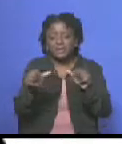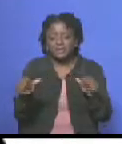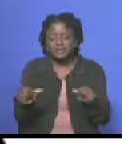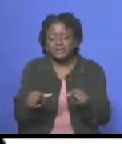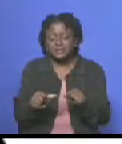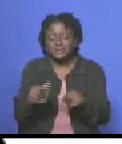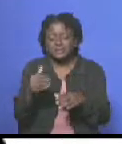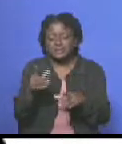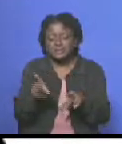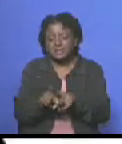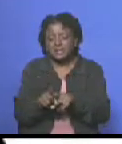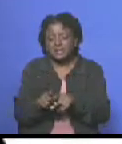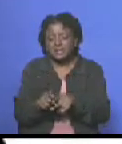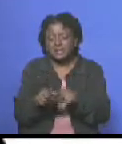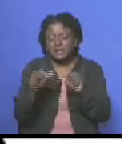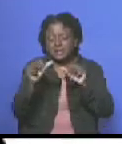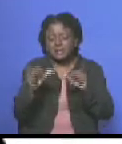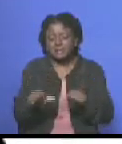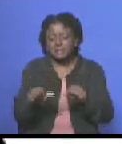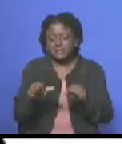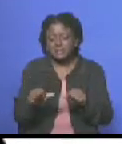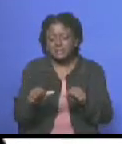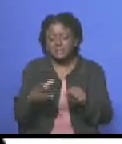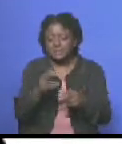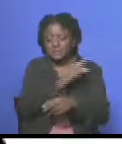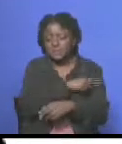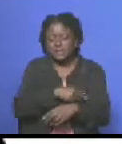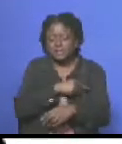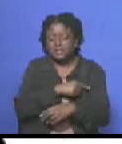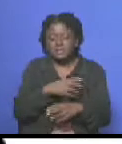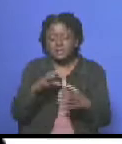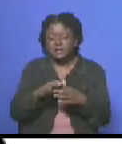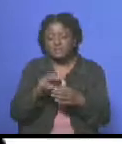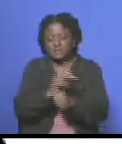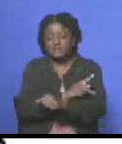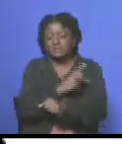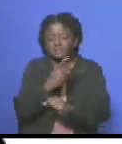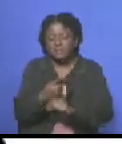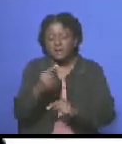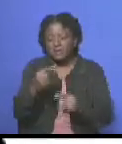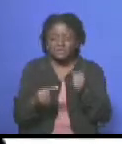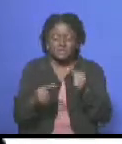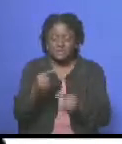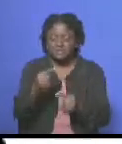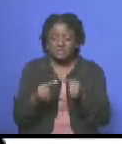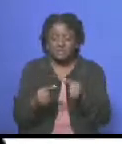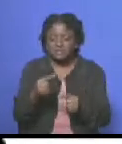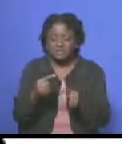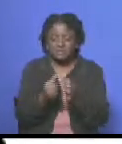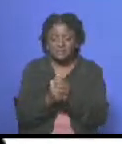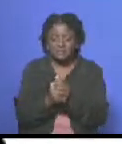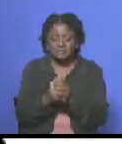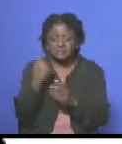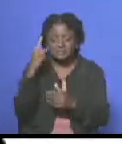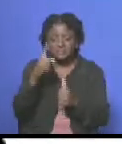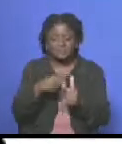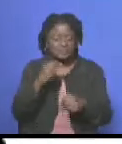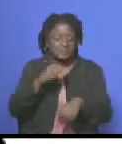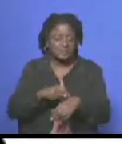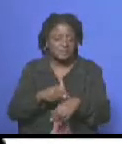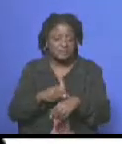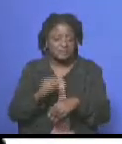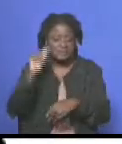generation, transmission and distribution, and legacy debt plaguing the power provider. For the first time, there is a government of